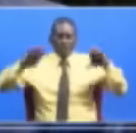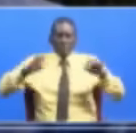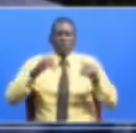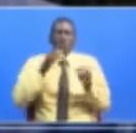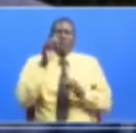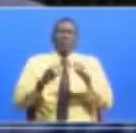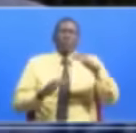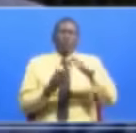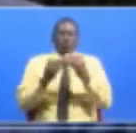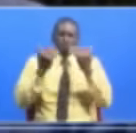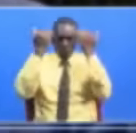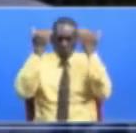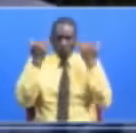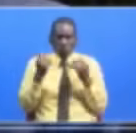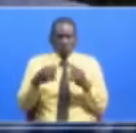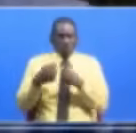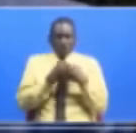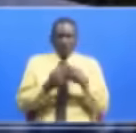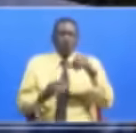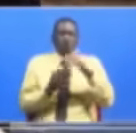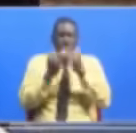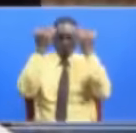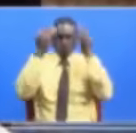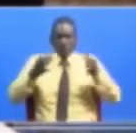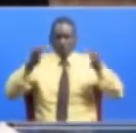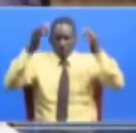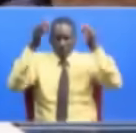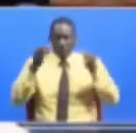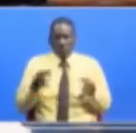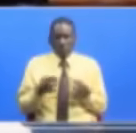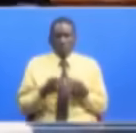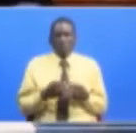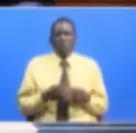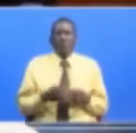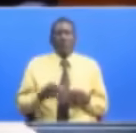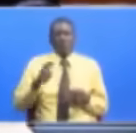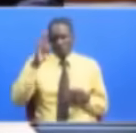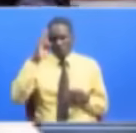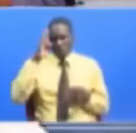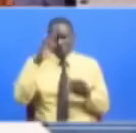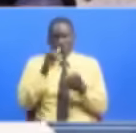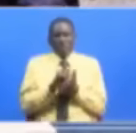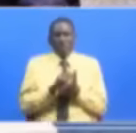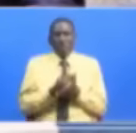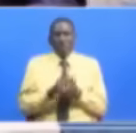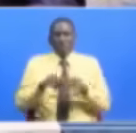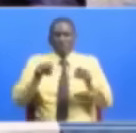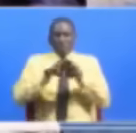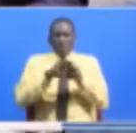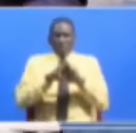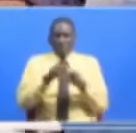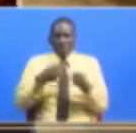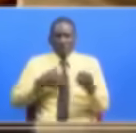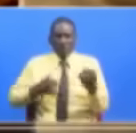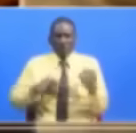clear whether the senior counsel will challenge the Supreme Court's decision, bearing in mind he still